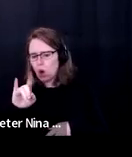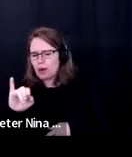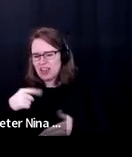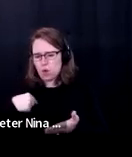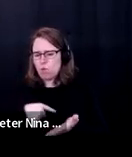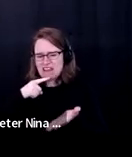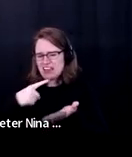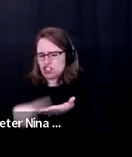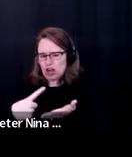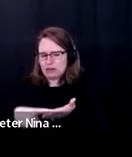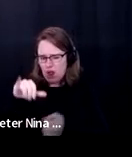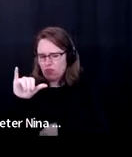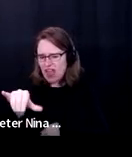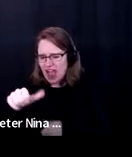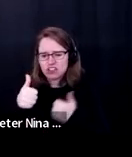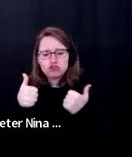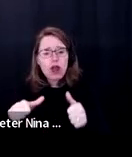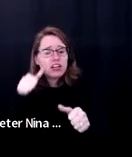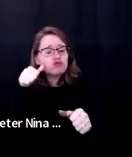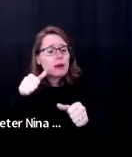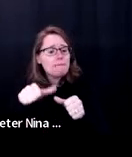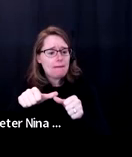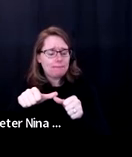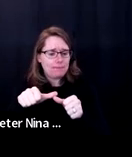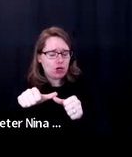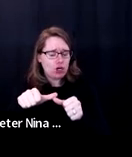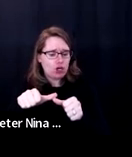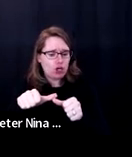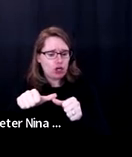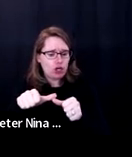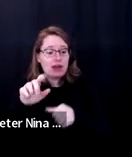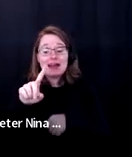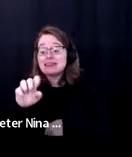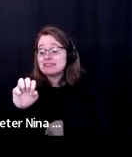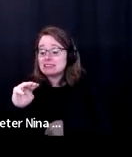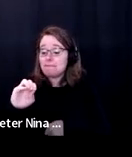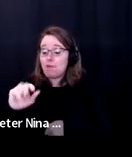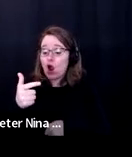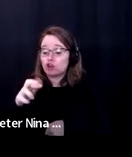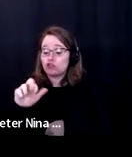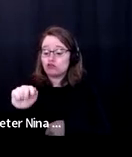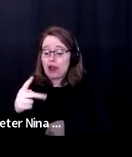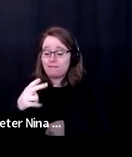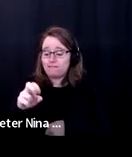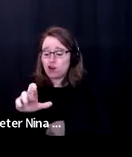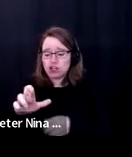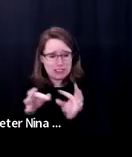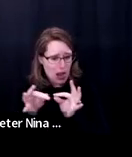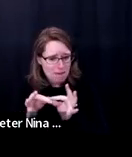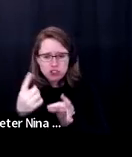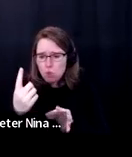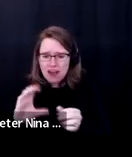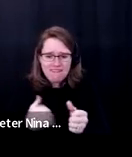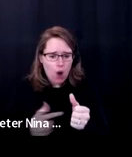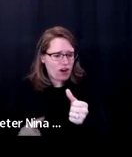Jeff. We talked about that and trying to remember, even I couldn't go back fast enough to my notes, the demographers comment at I think one of our very first meetings